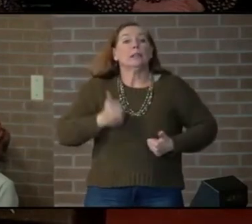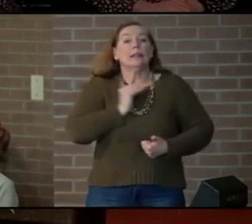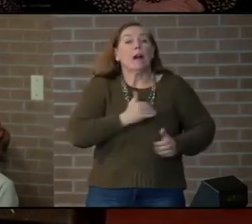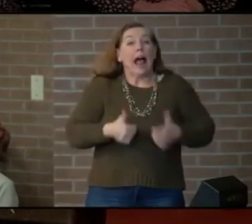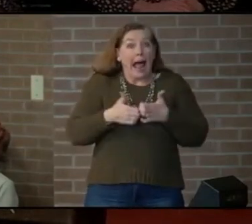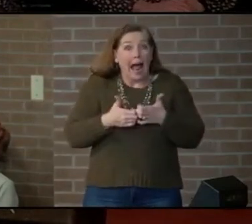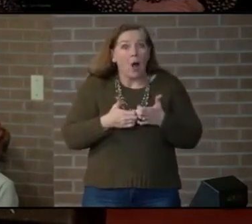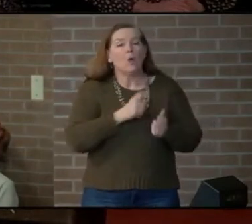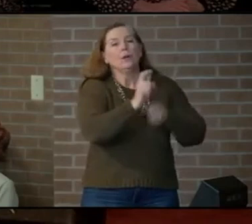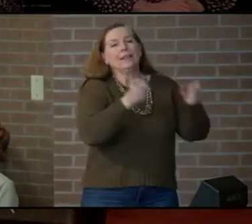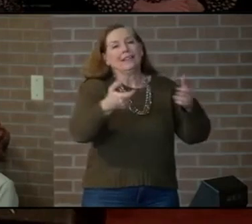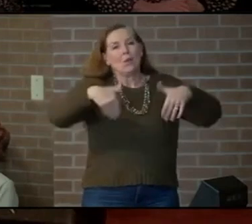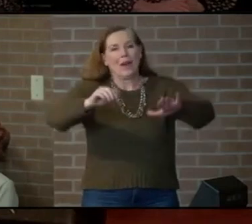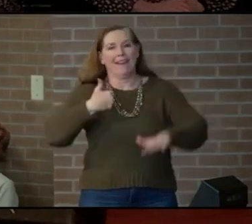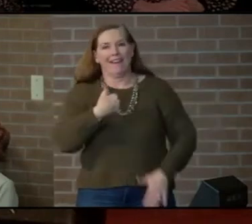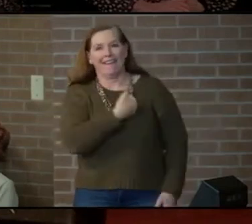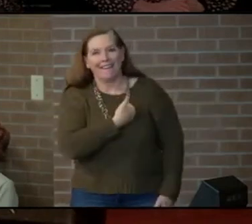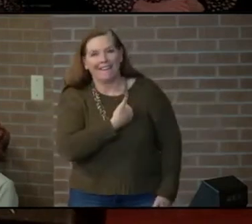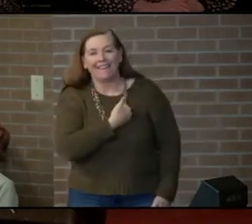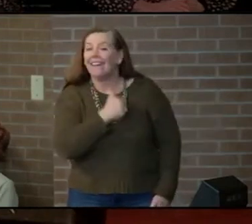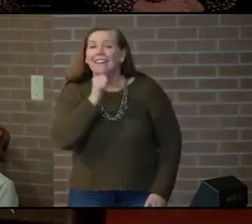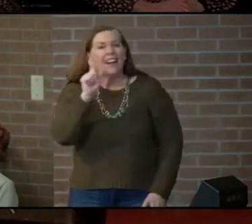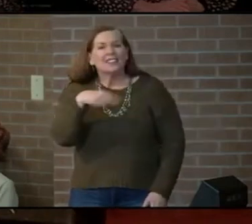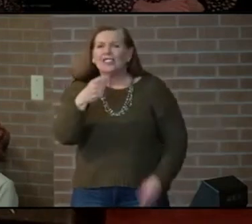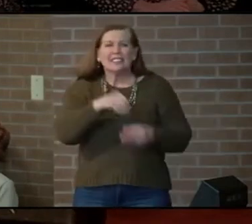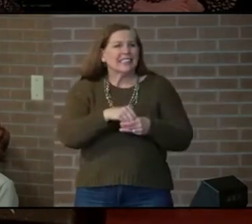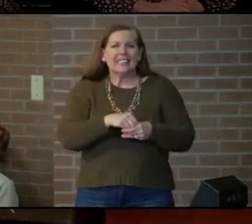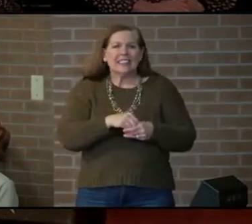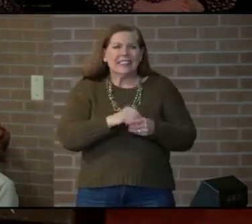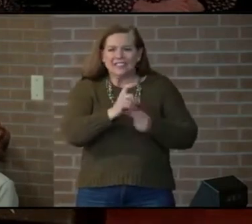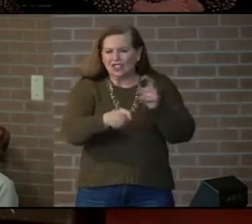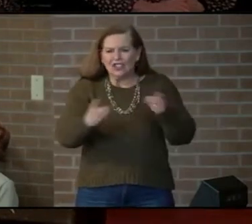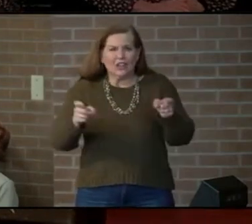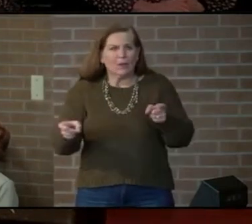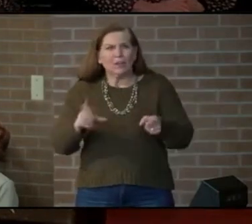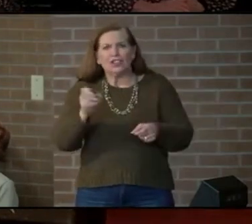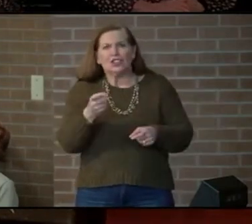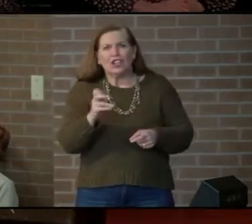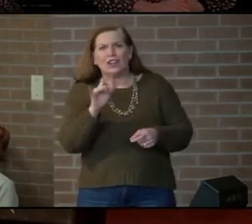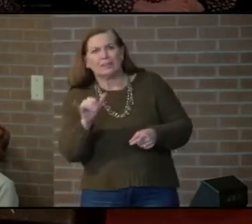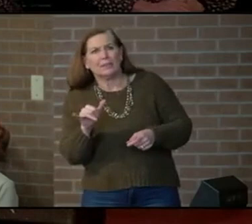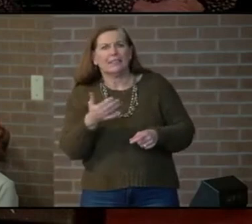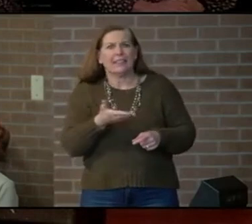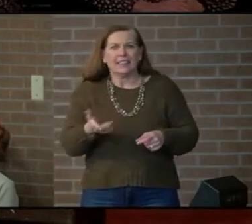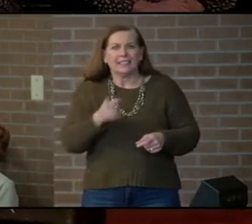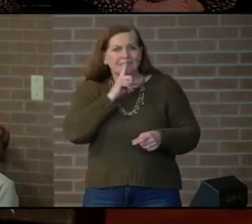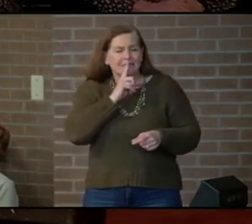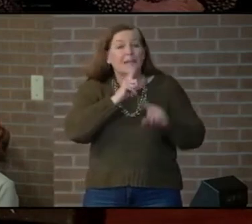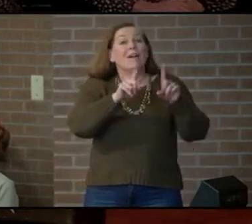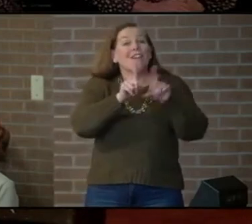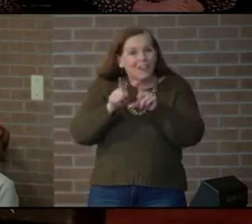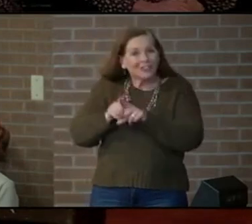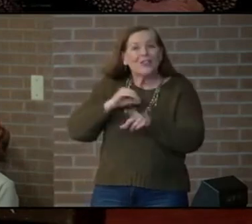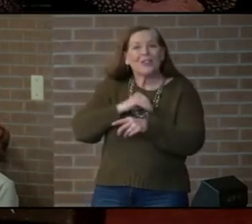ourselves away. And it's not just in the charitable things that we do. But it's also in our